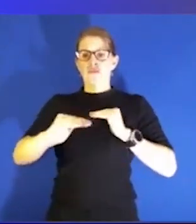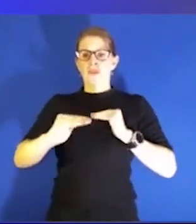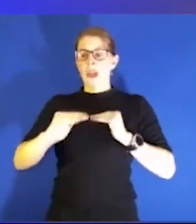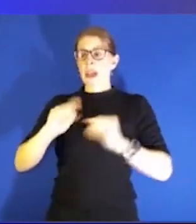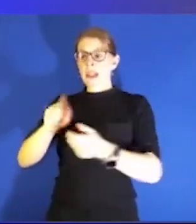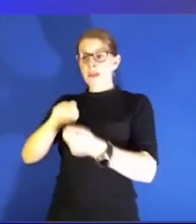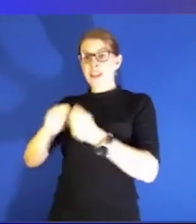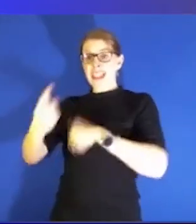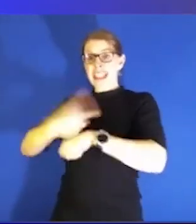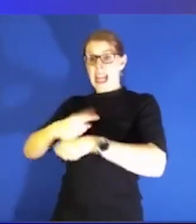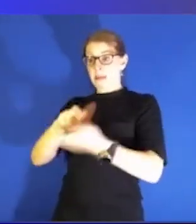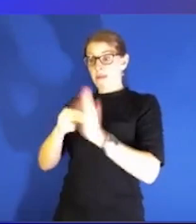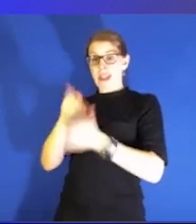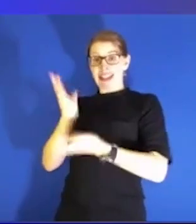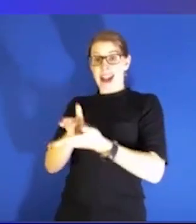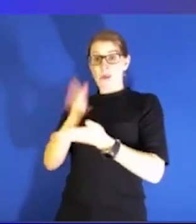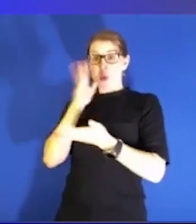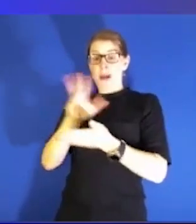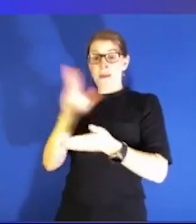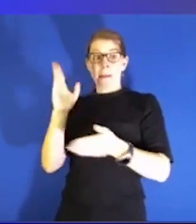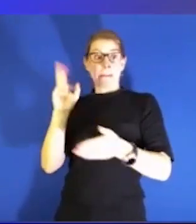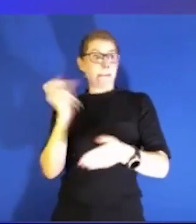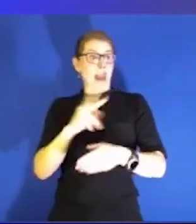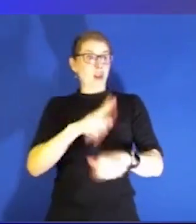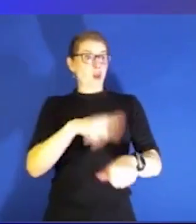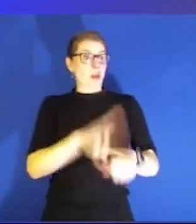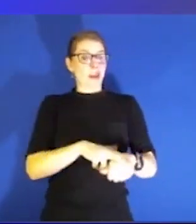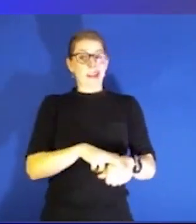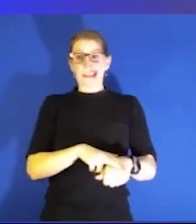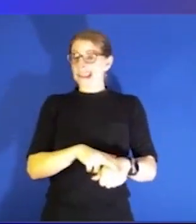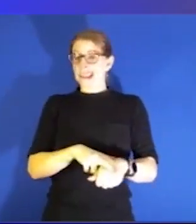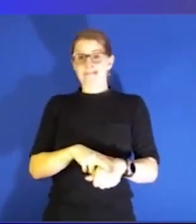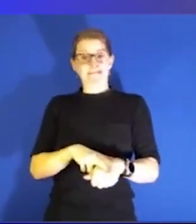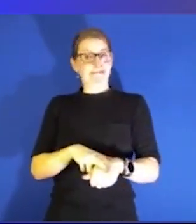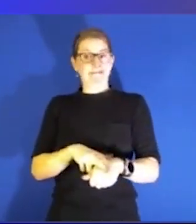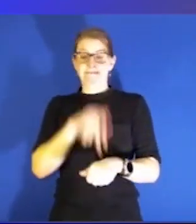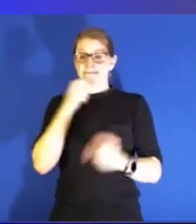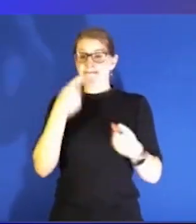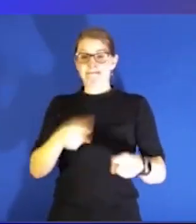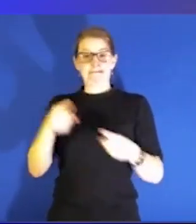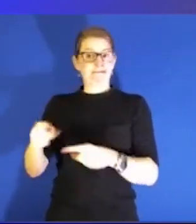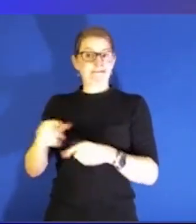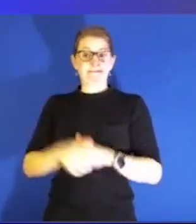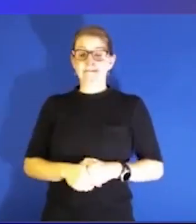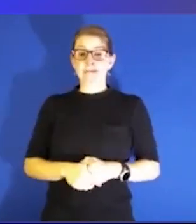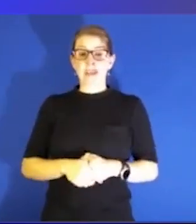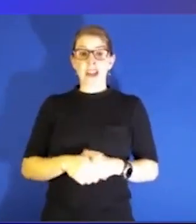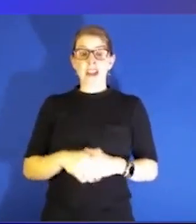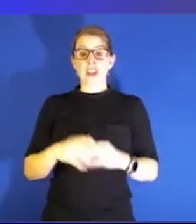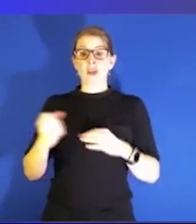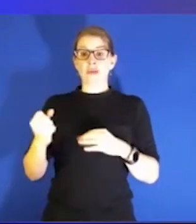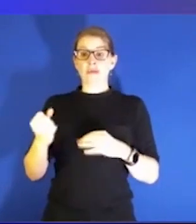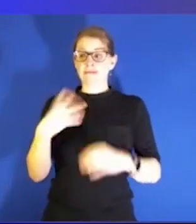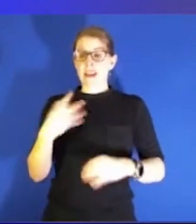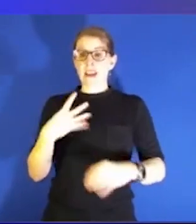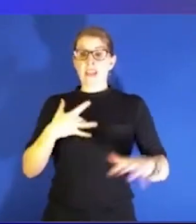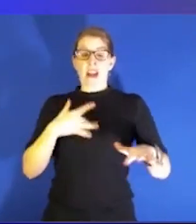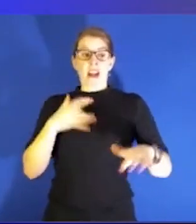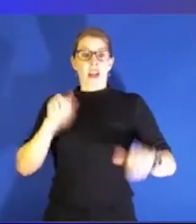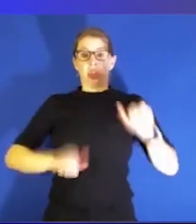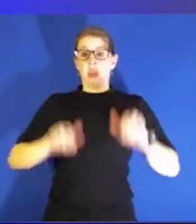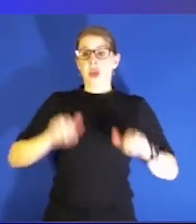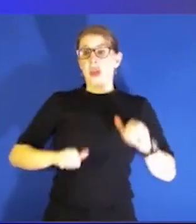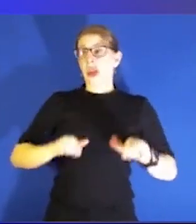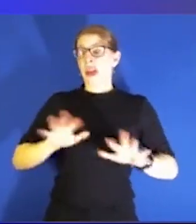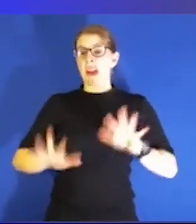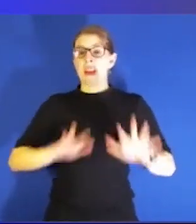normal. And we're just sort of bombarded again and again with this sort of unease and uncertainty. And so some of